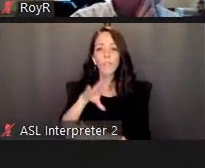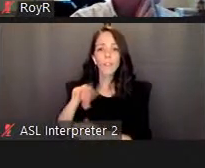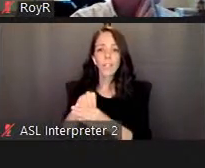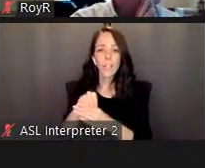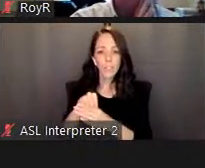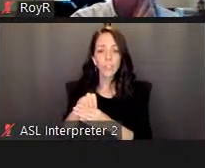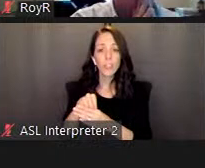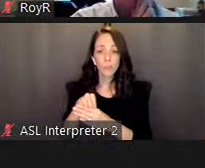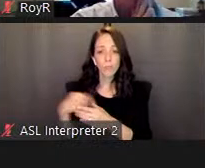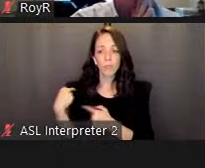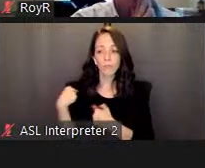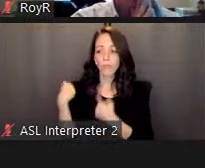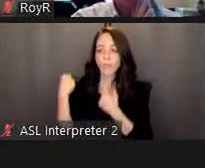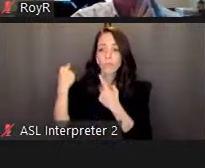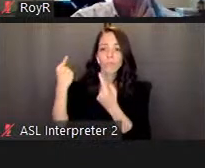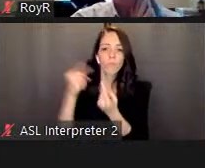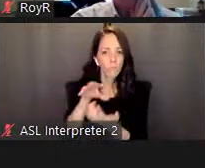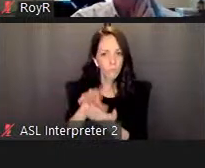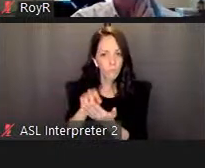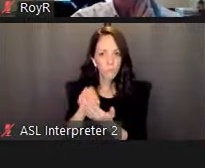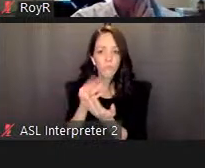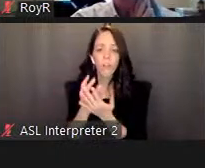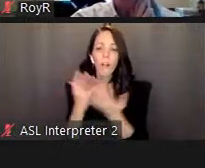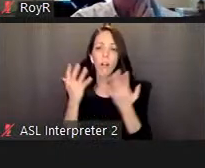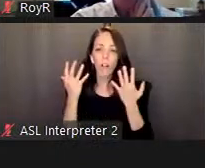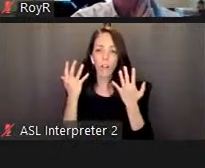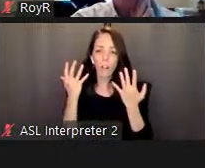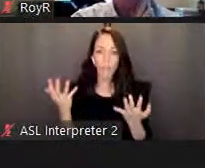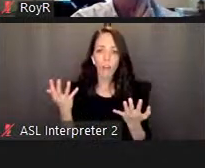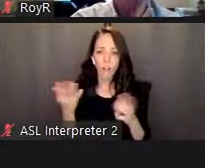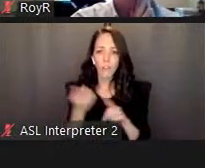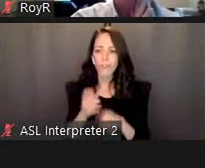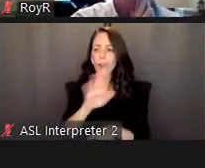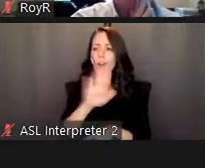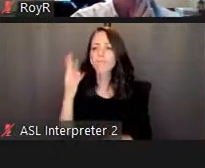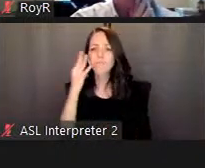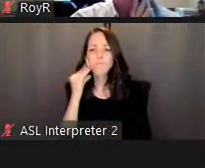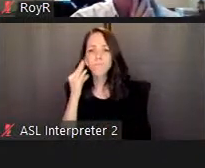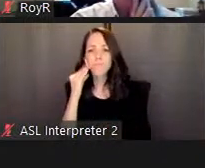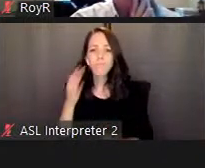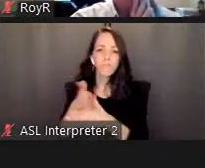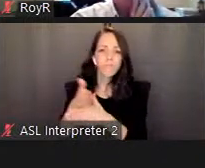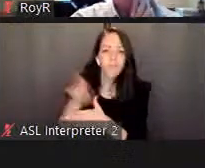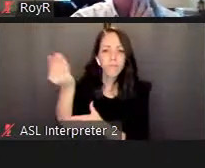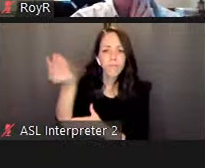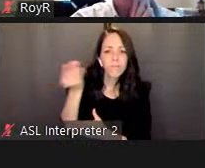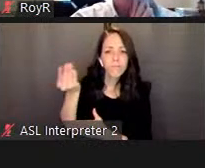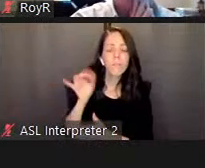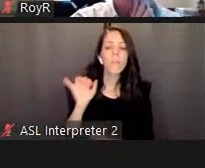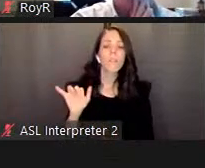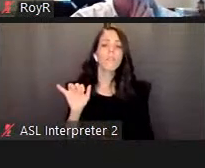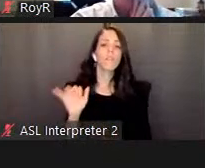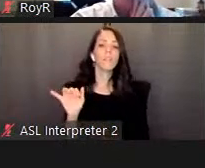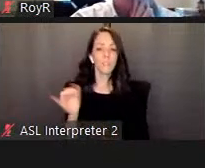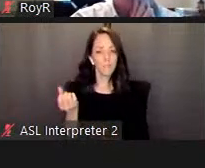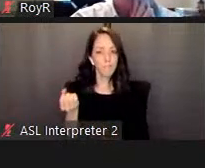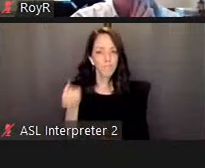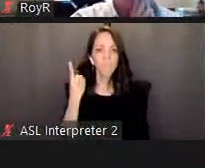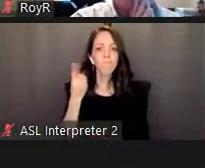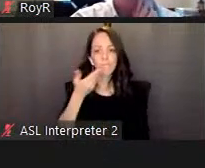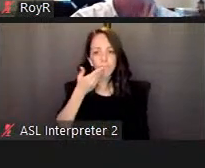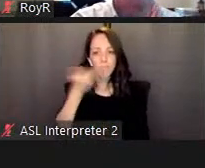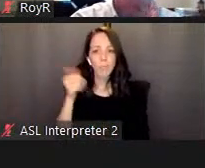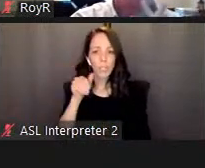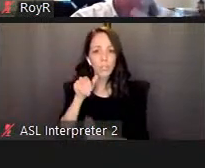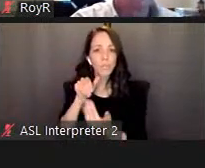done to date and the learning that we've had from the lived experiences of our community members. We're using this